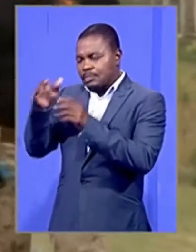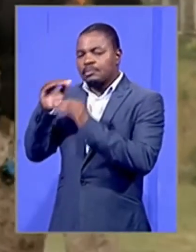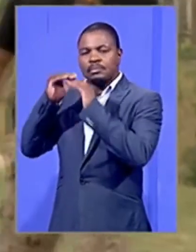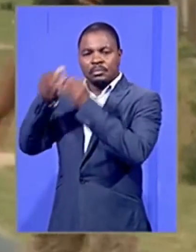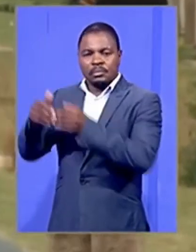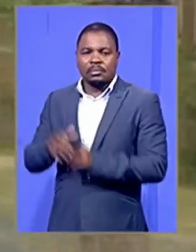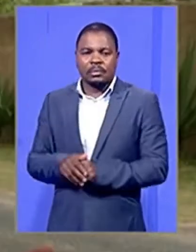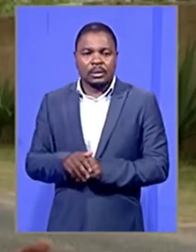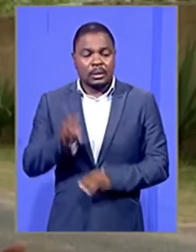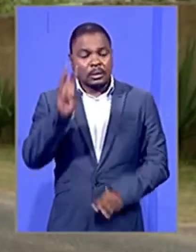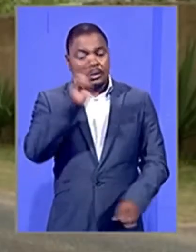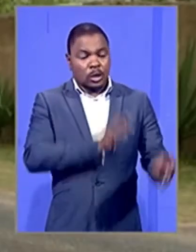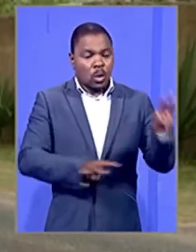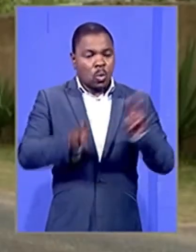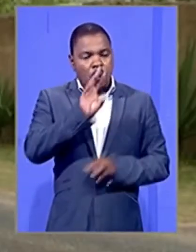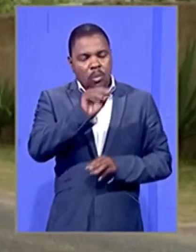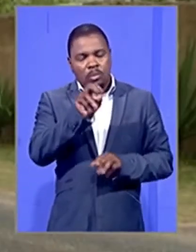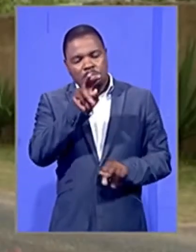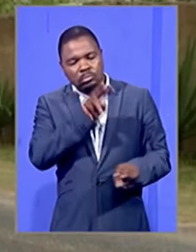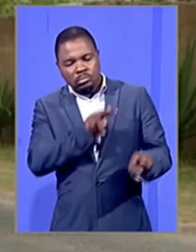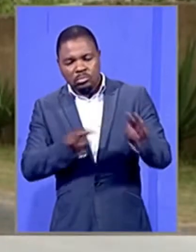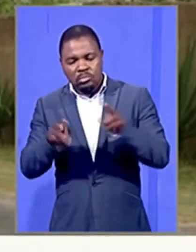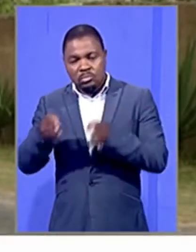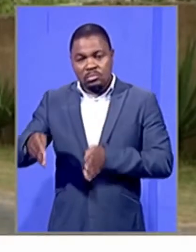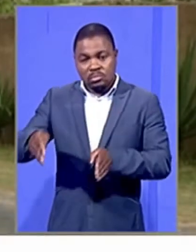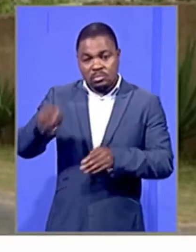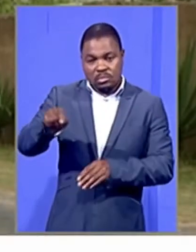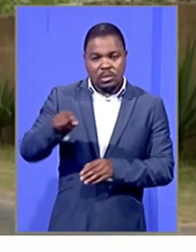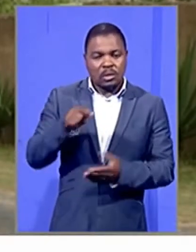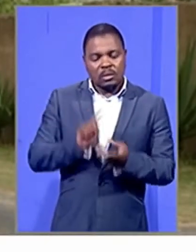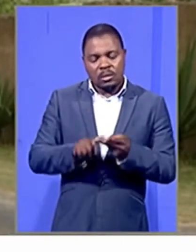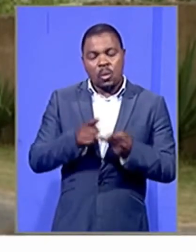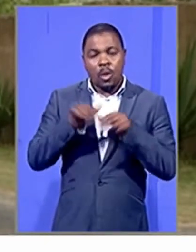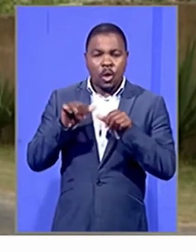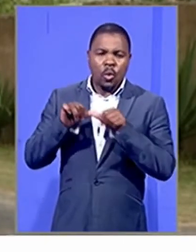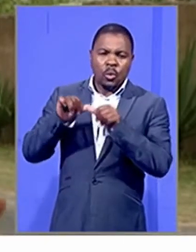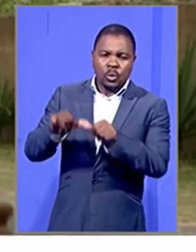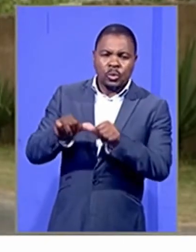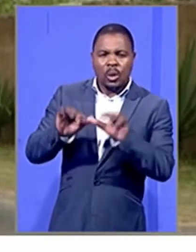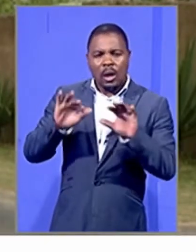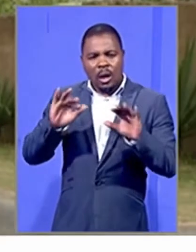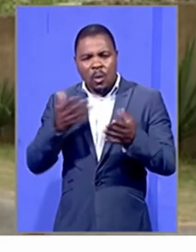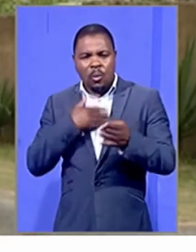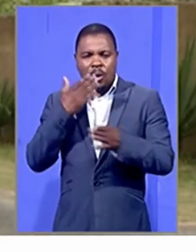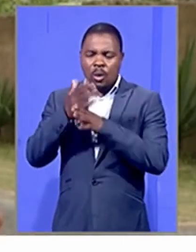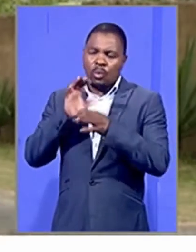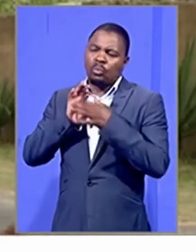that's patrolling this area. We're going to continue to look into ways where we can work with